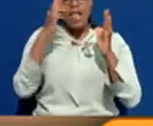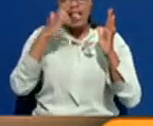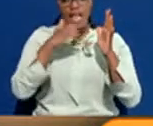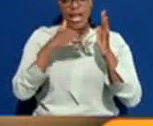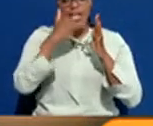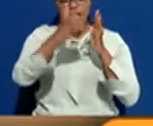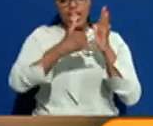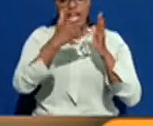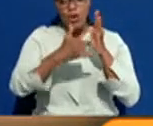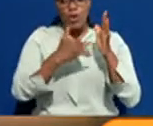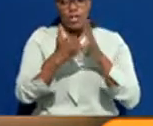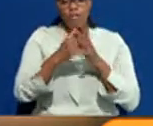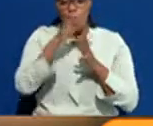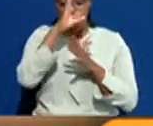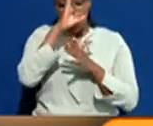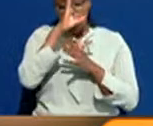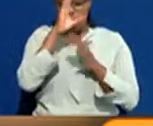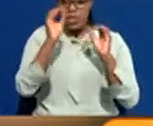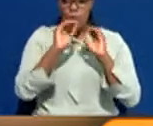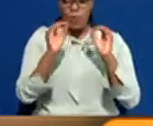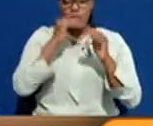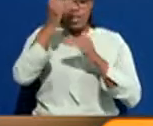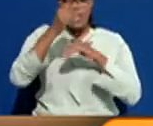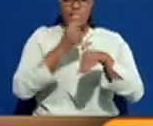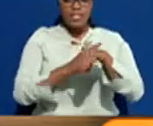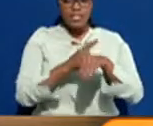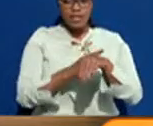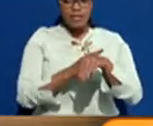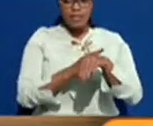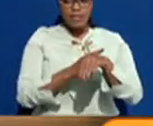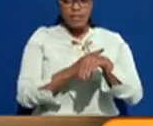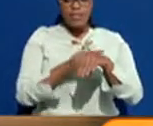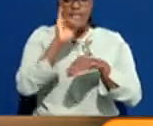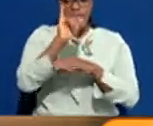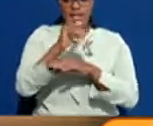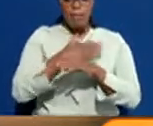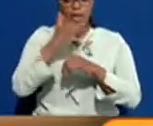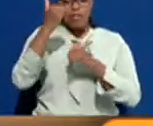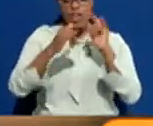I will doubt you less next time. That is my kicker.